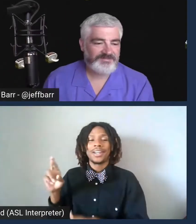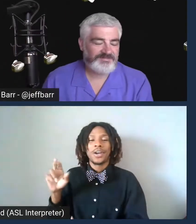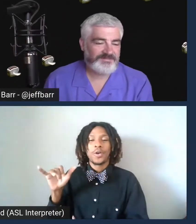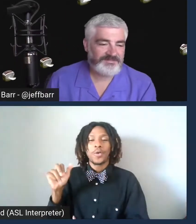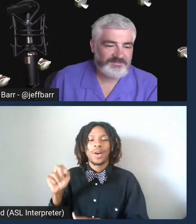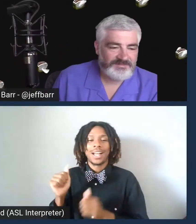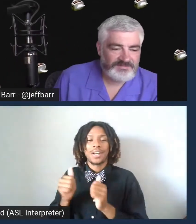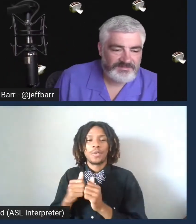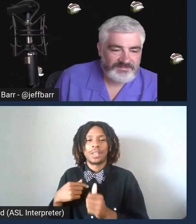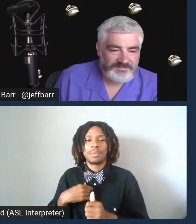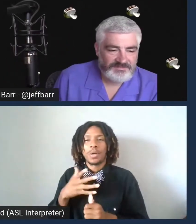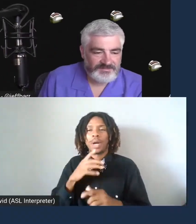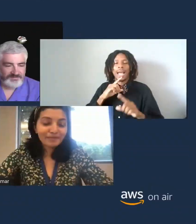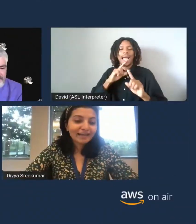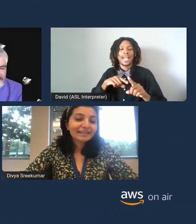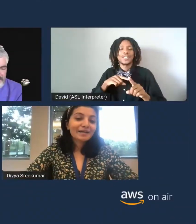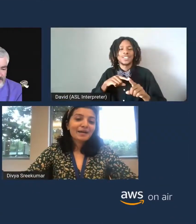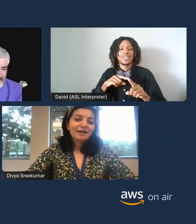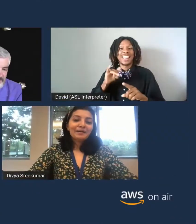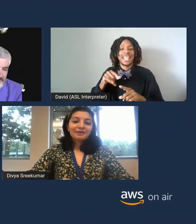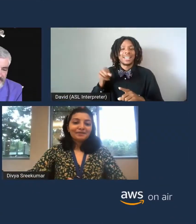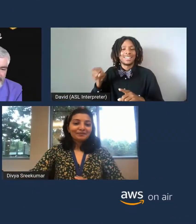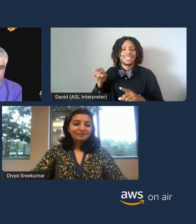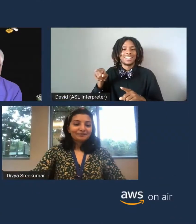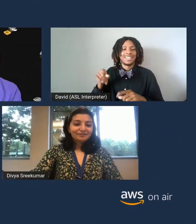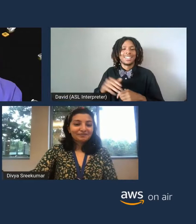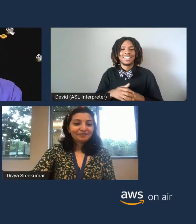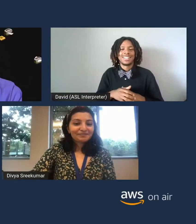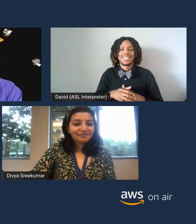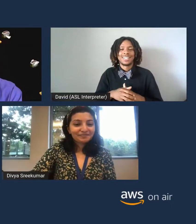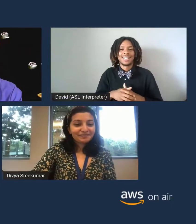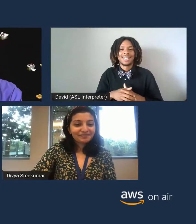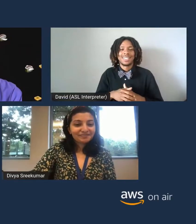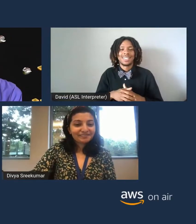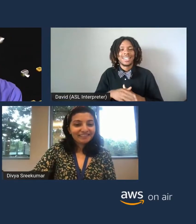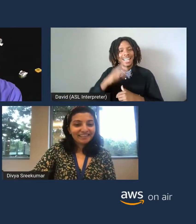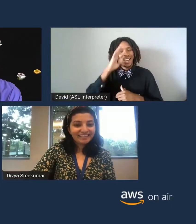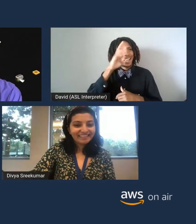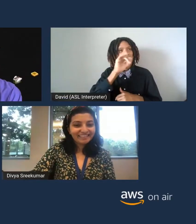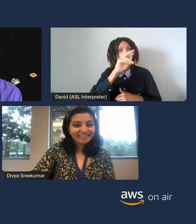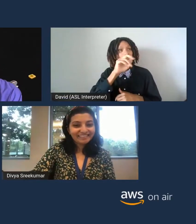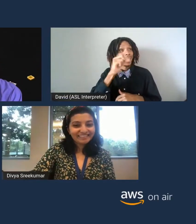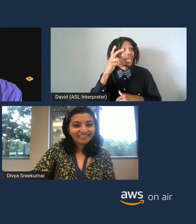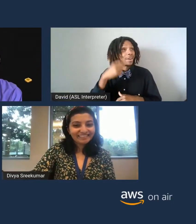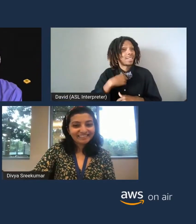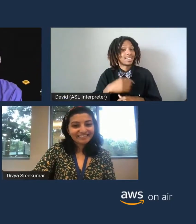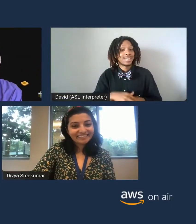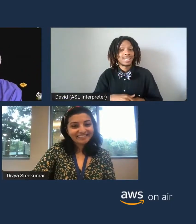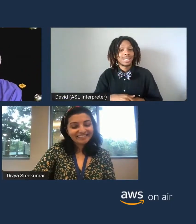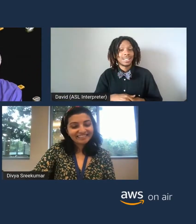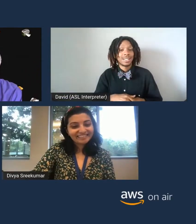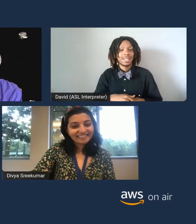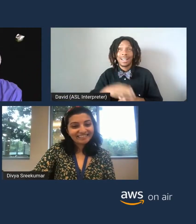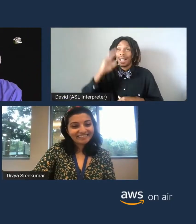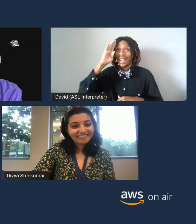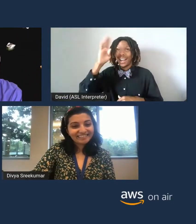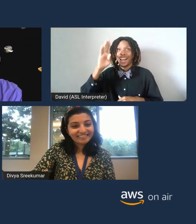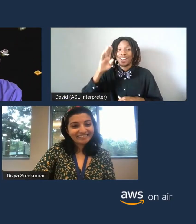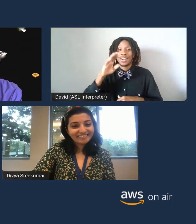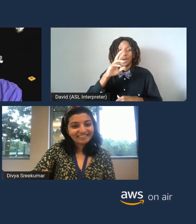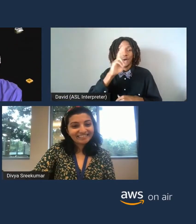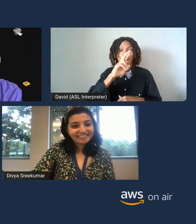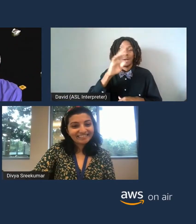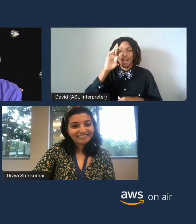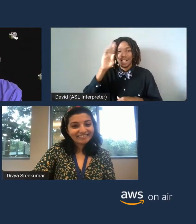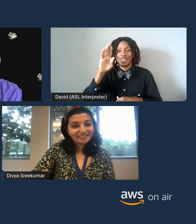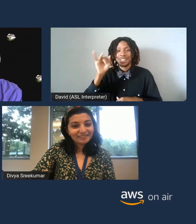who will be answering that. Hey, Ryan, can you hear us? Hi, Rob. Hi, Jeff. Can you hear me?